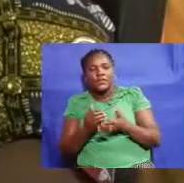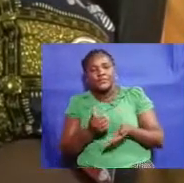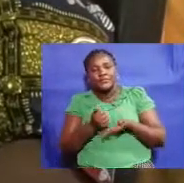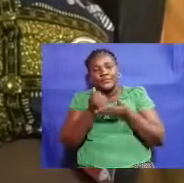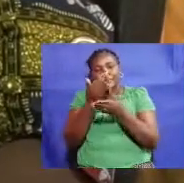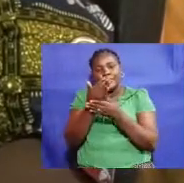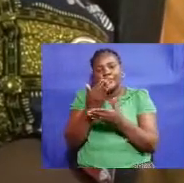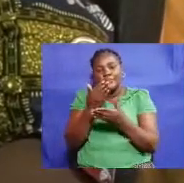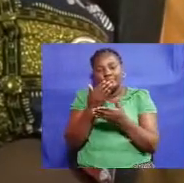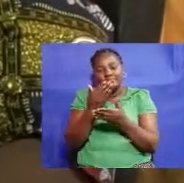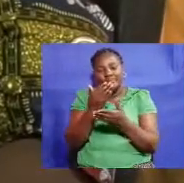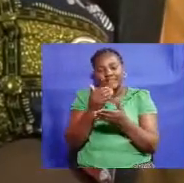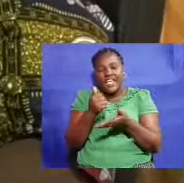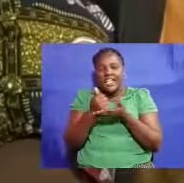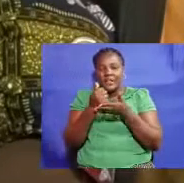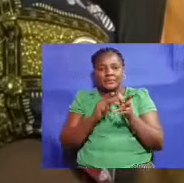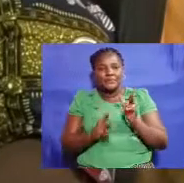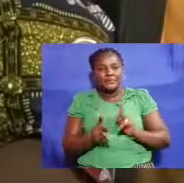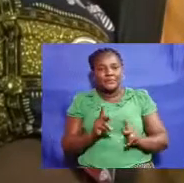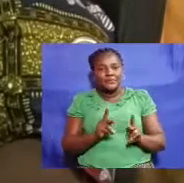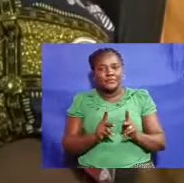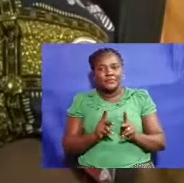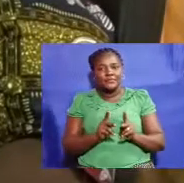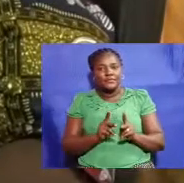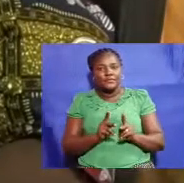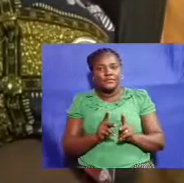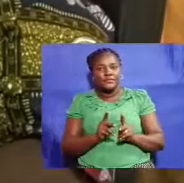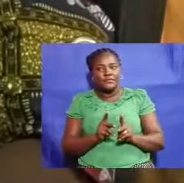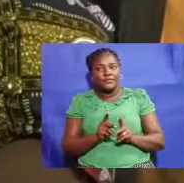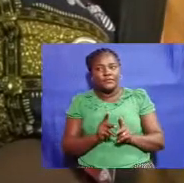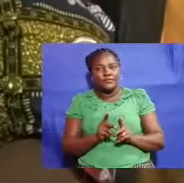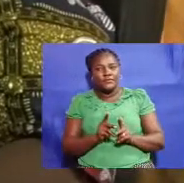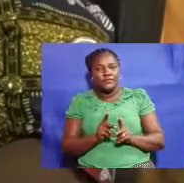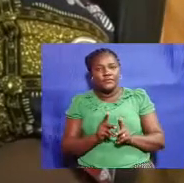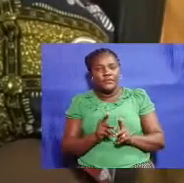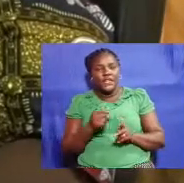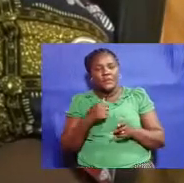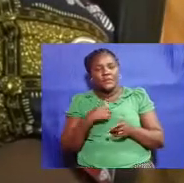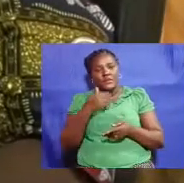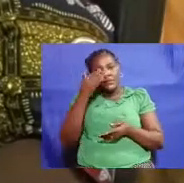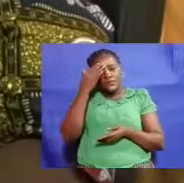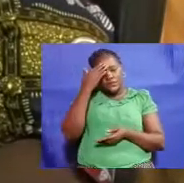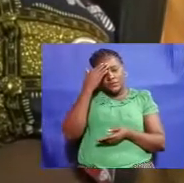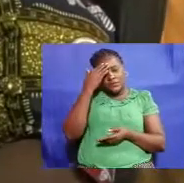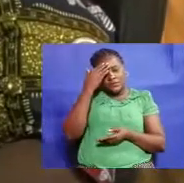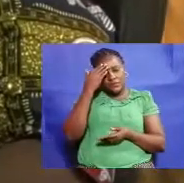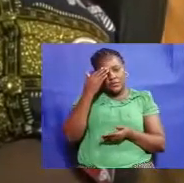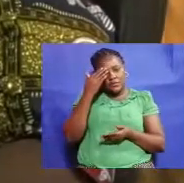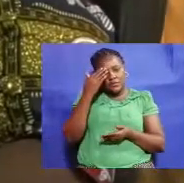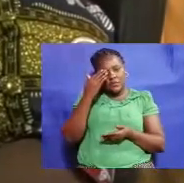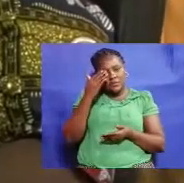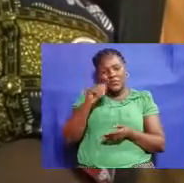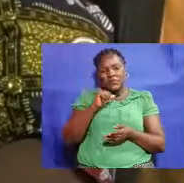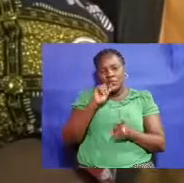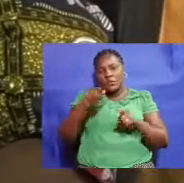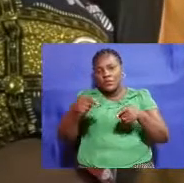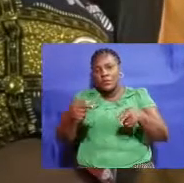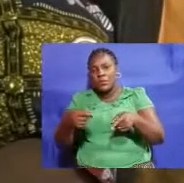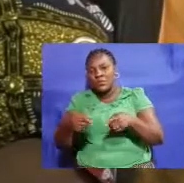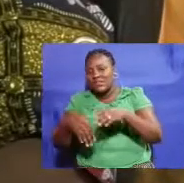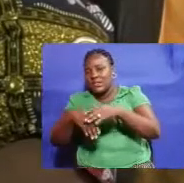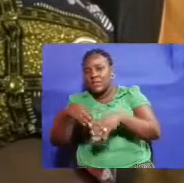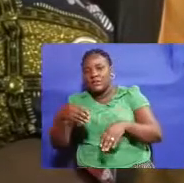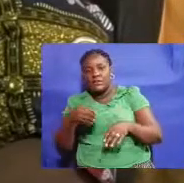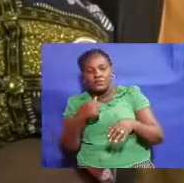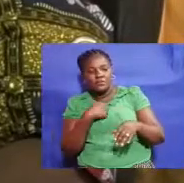people. I learned about H4P not by going out, but by just being